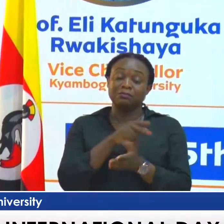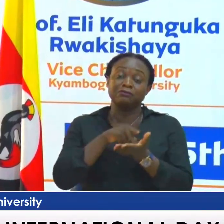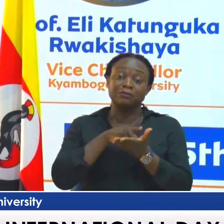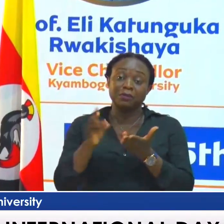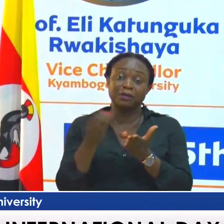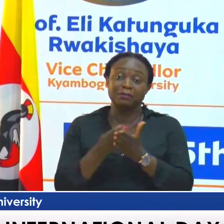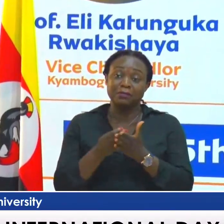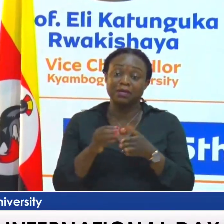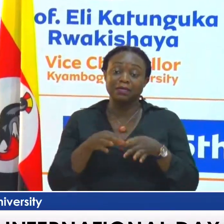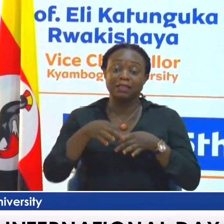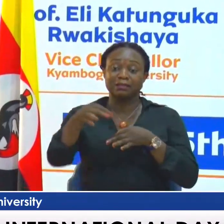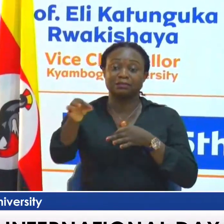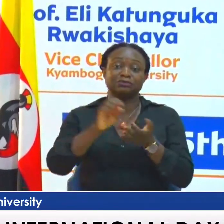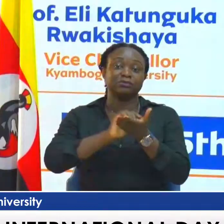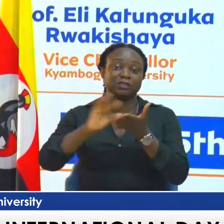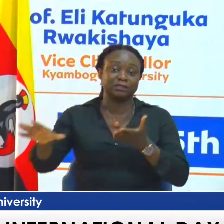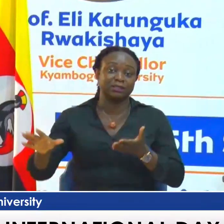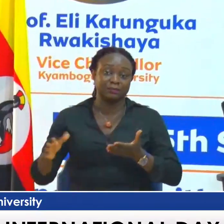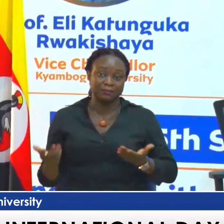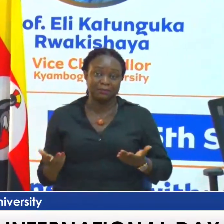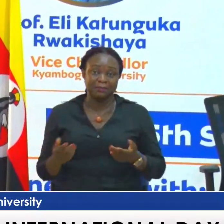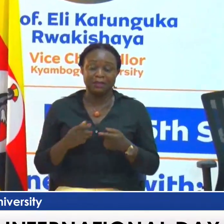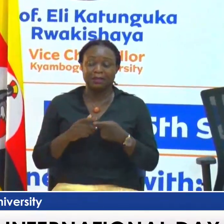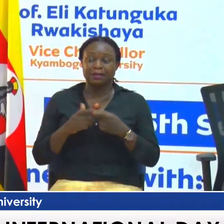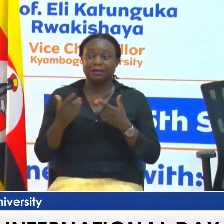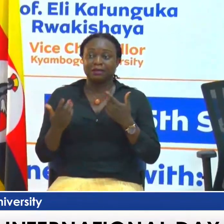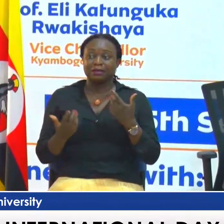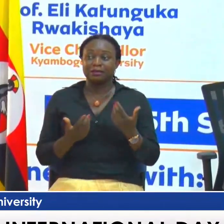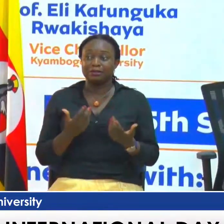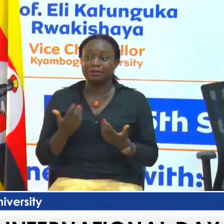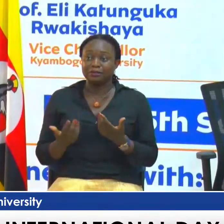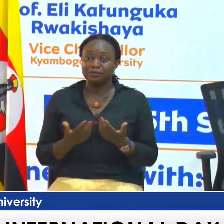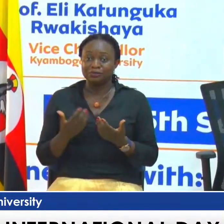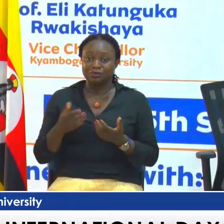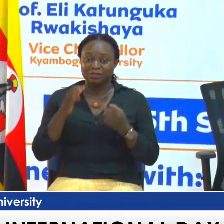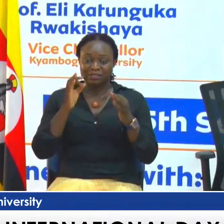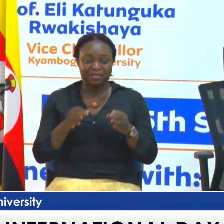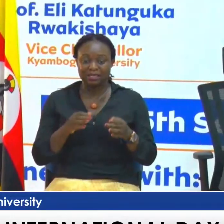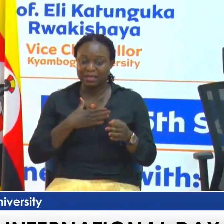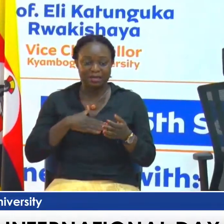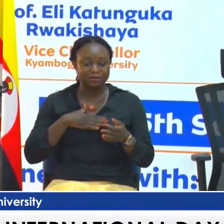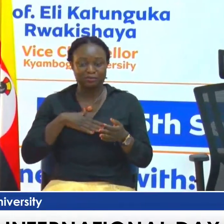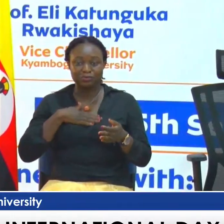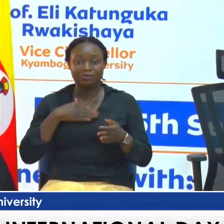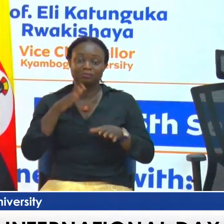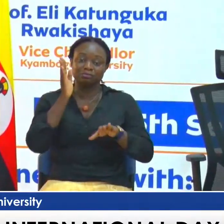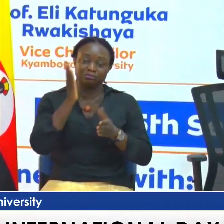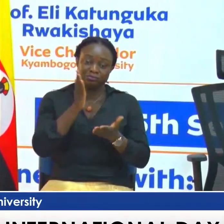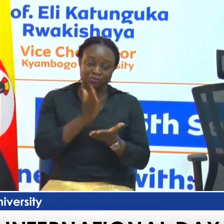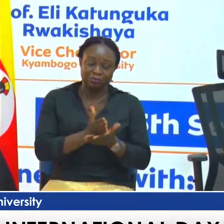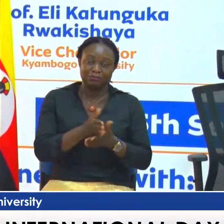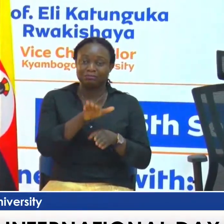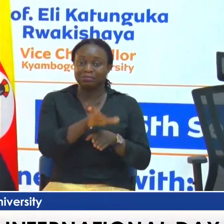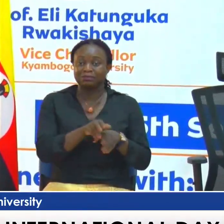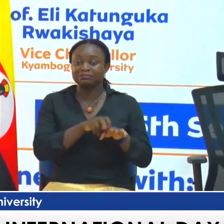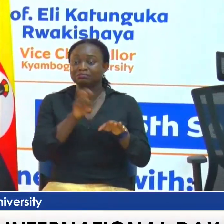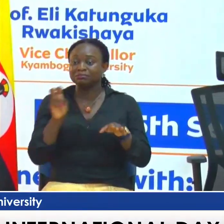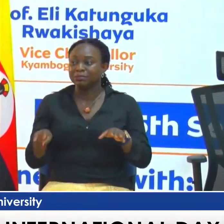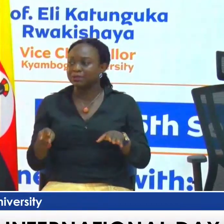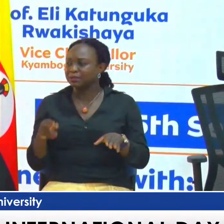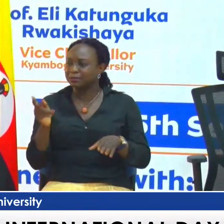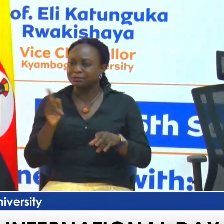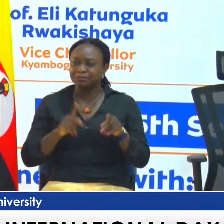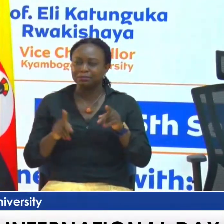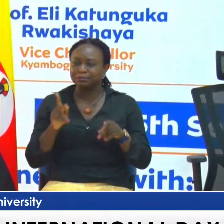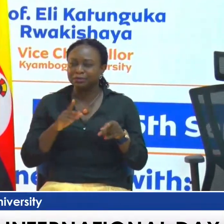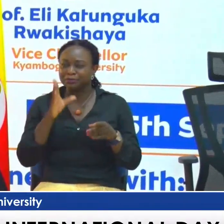Salaam, by the way, that one aside. So they just kicked me out, and the bus went. And while I was there, everybody